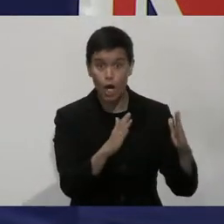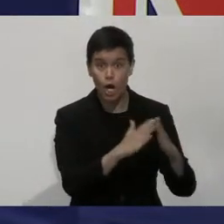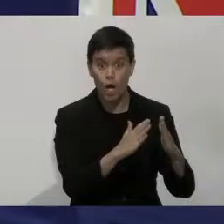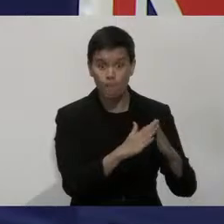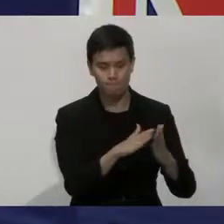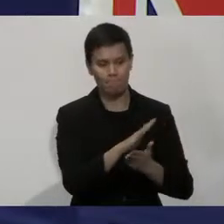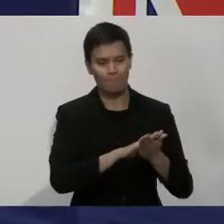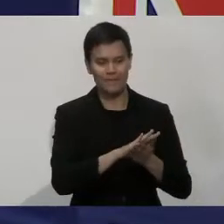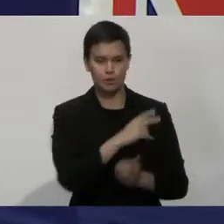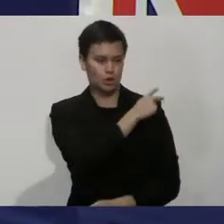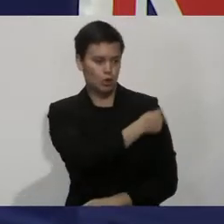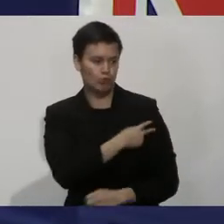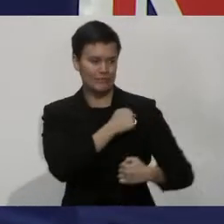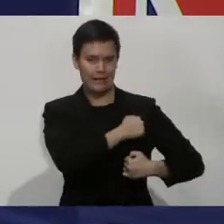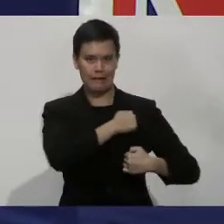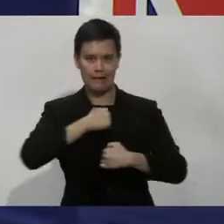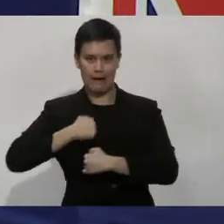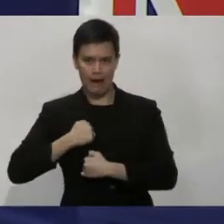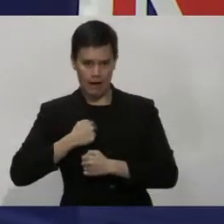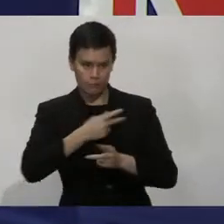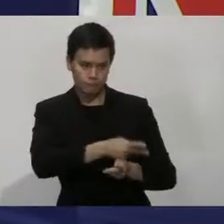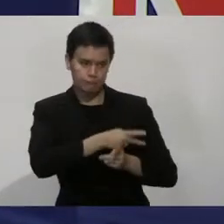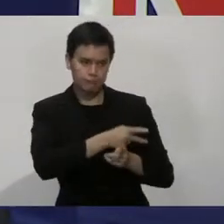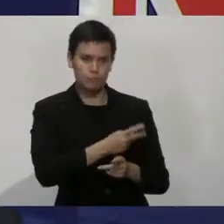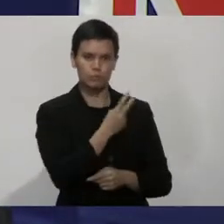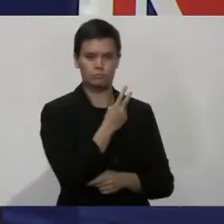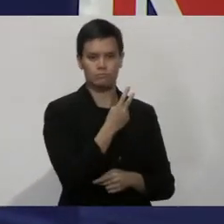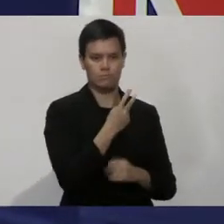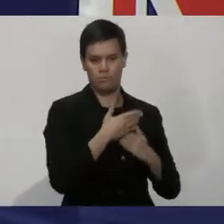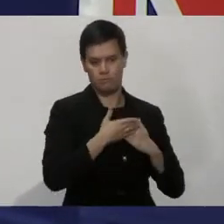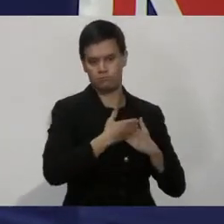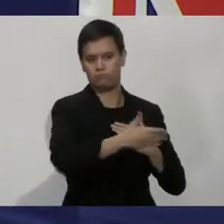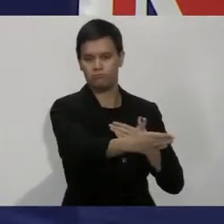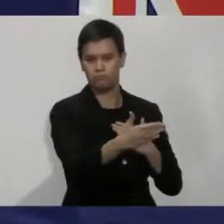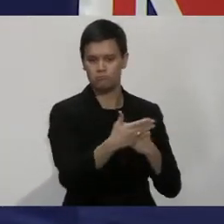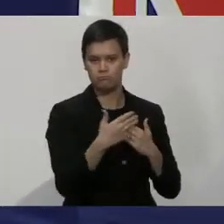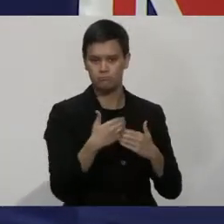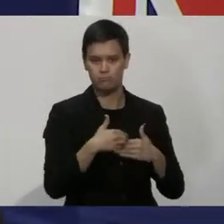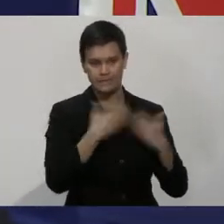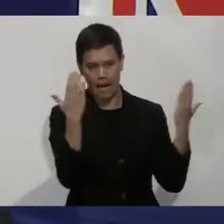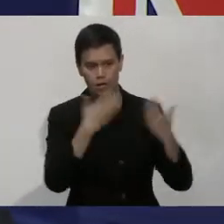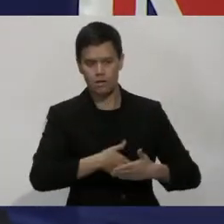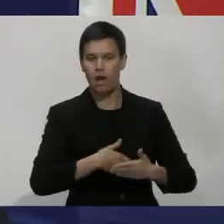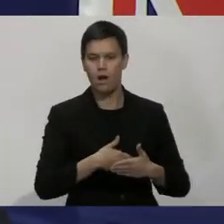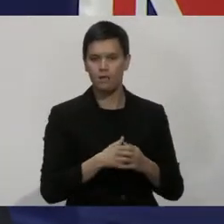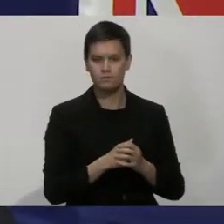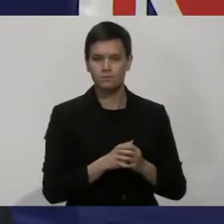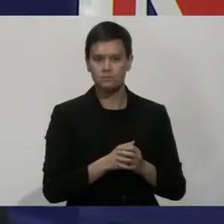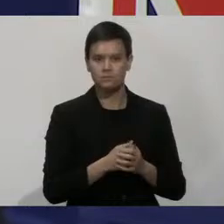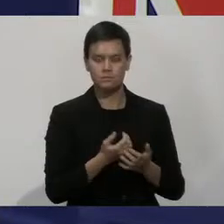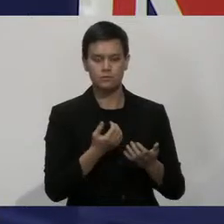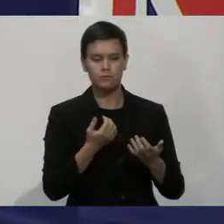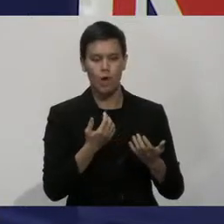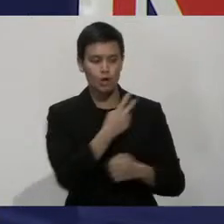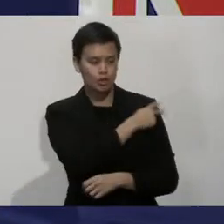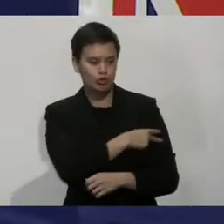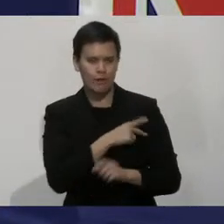24/7 security guards to support those arrangements to protect both the whānau and also the wider community.